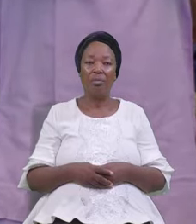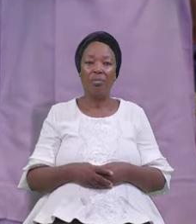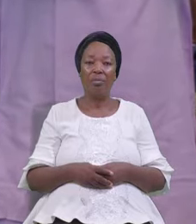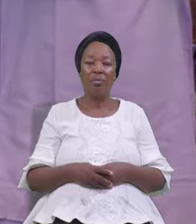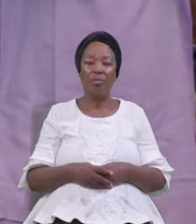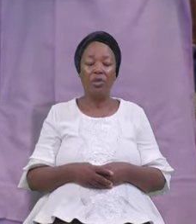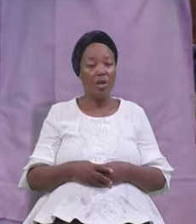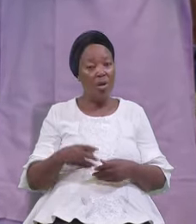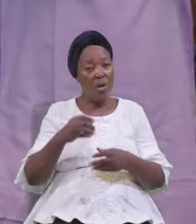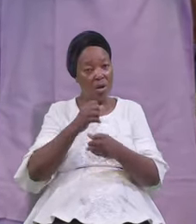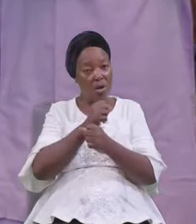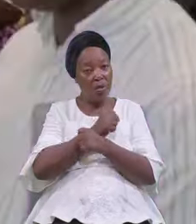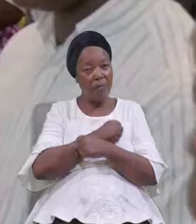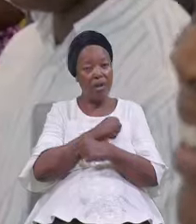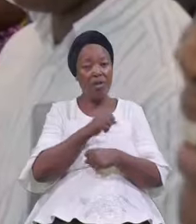Lovest thou me